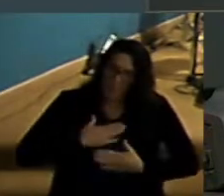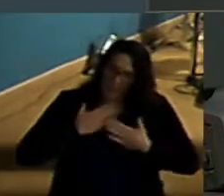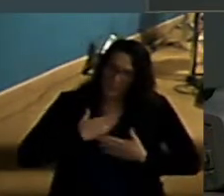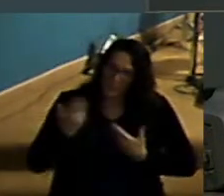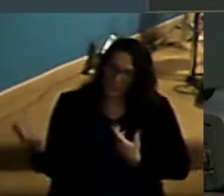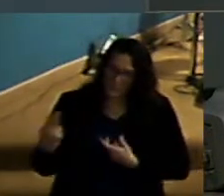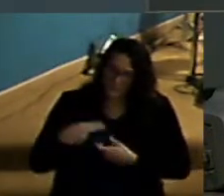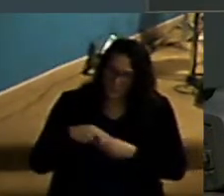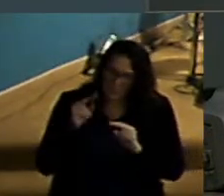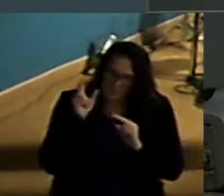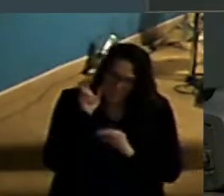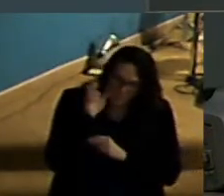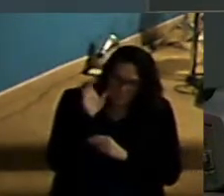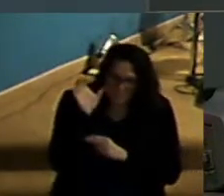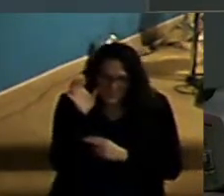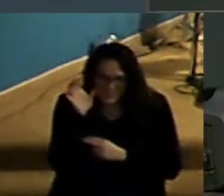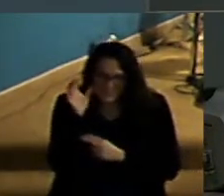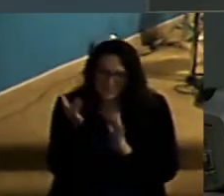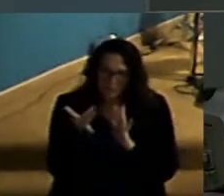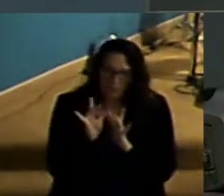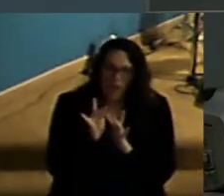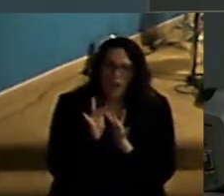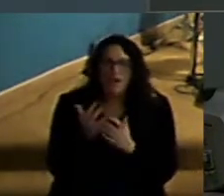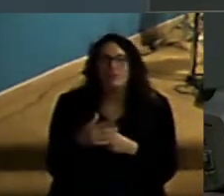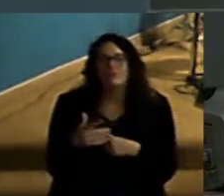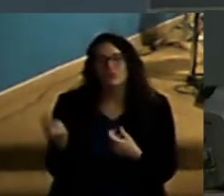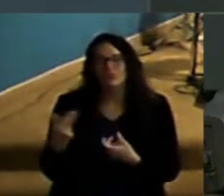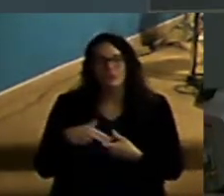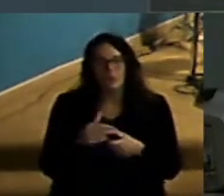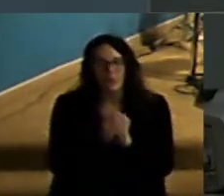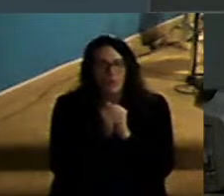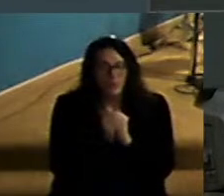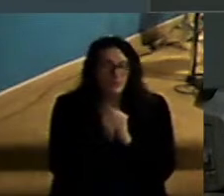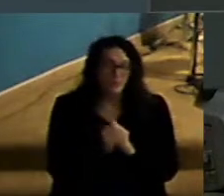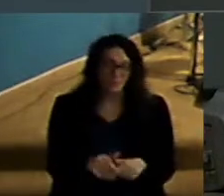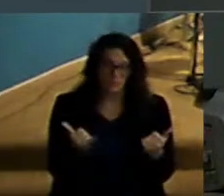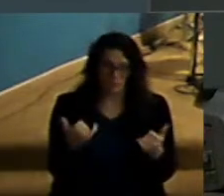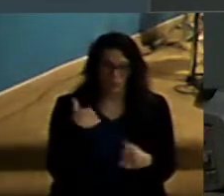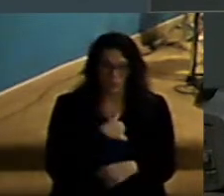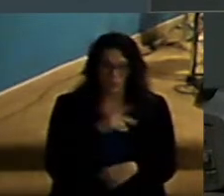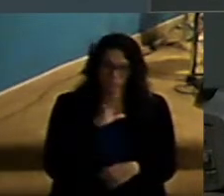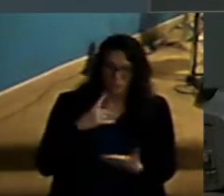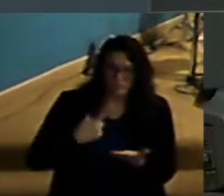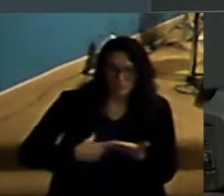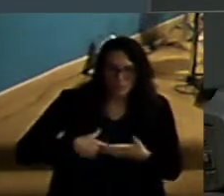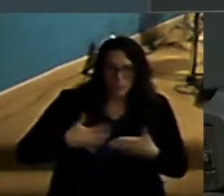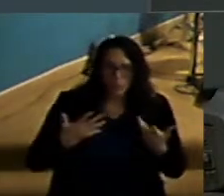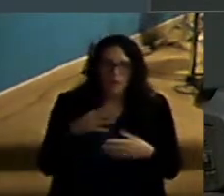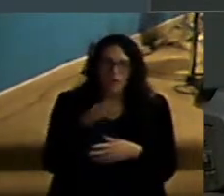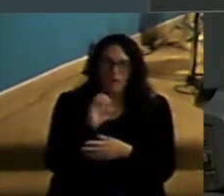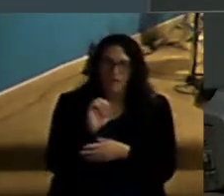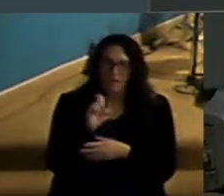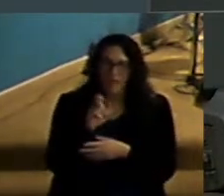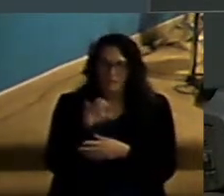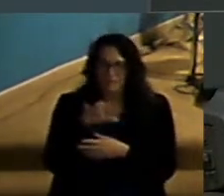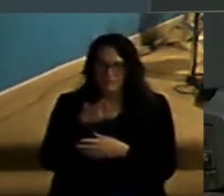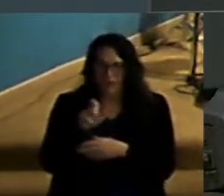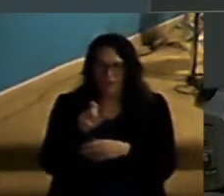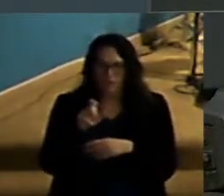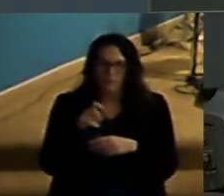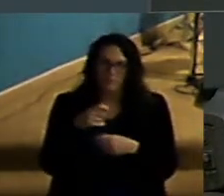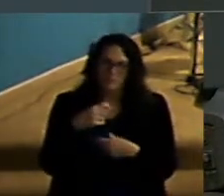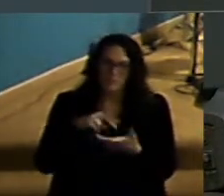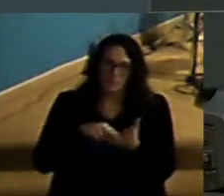here to listen and to join us in worship. Today we're talking about how exiles make prayer a